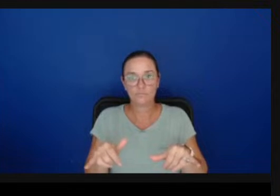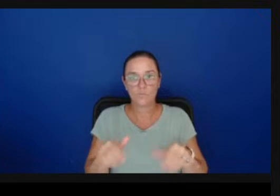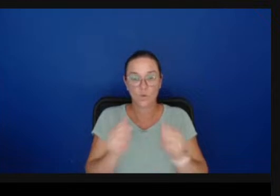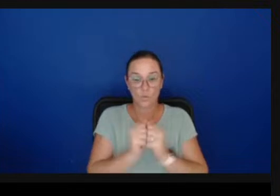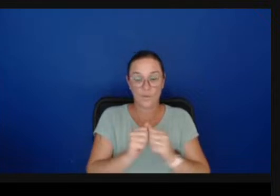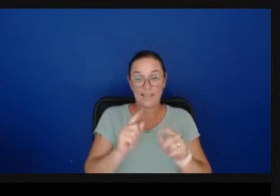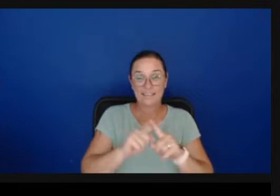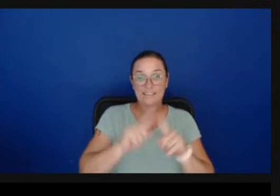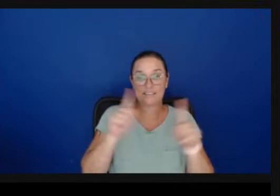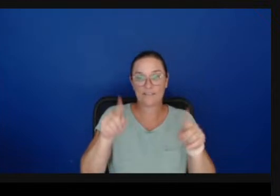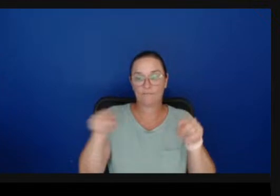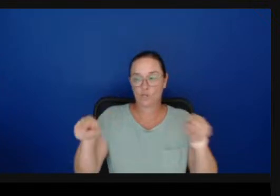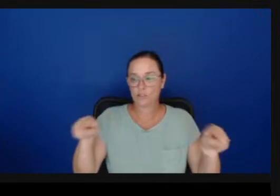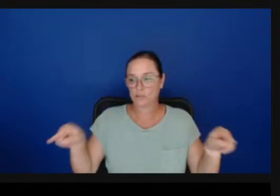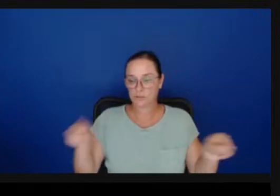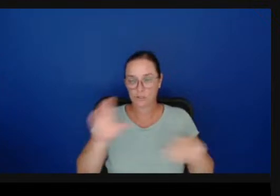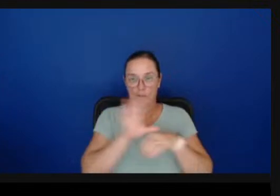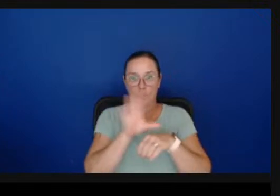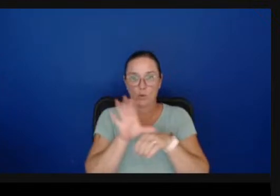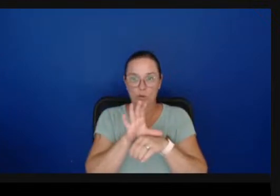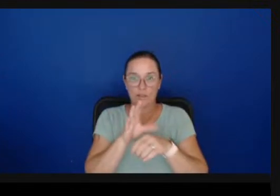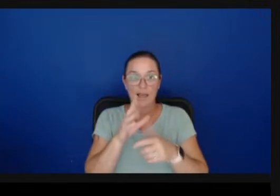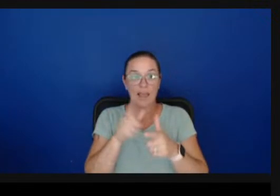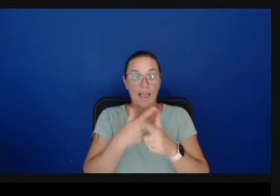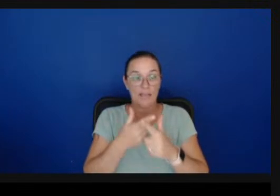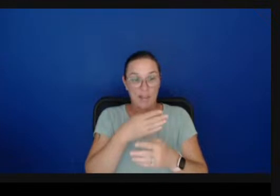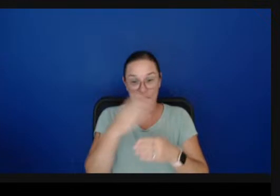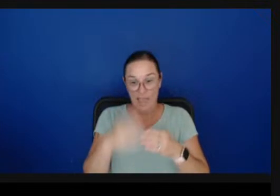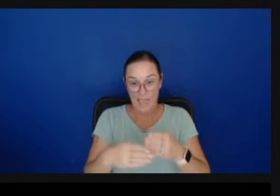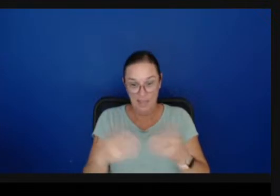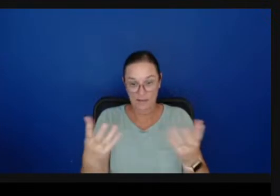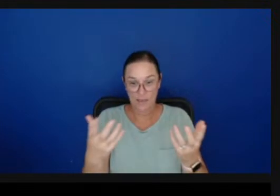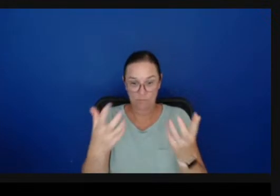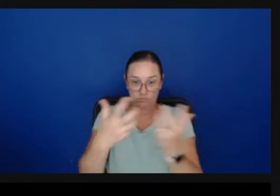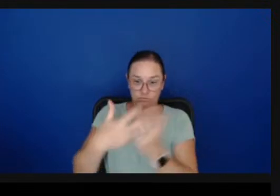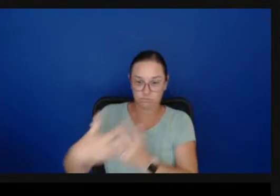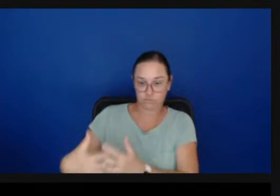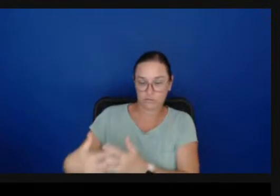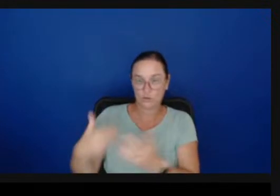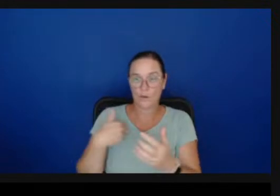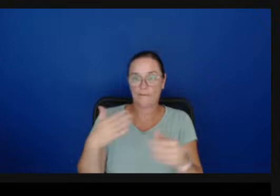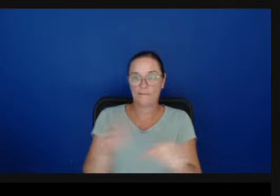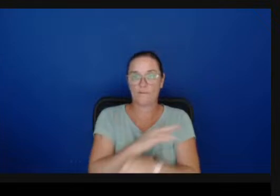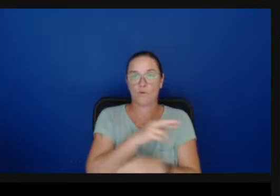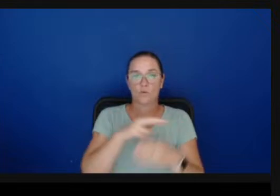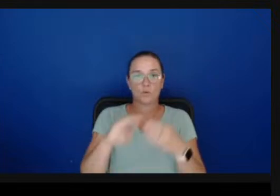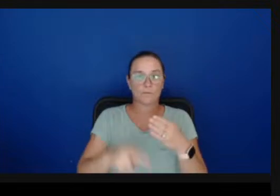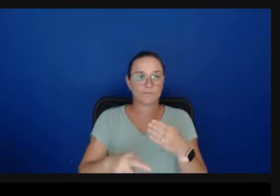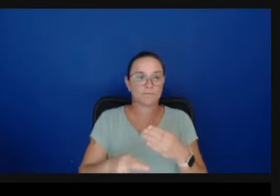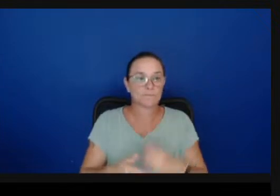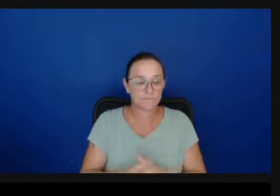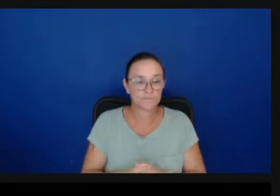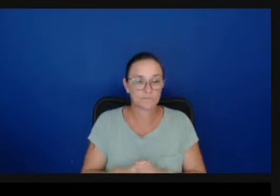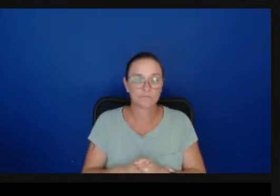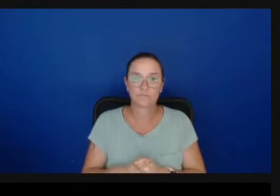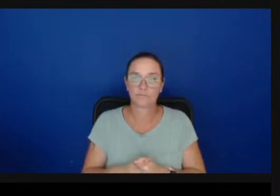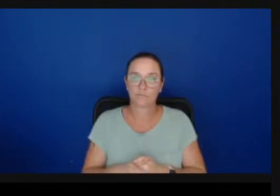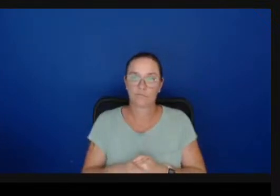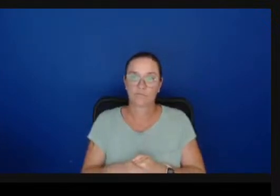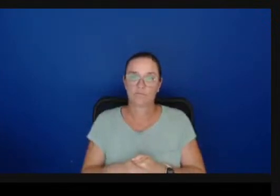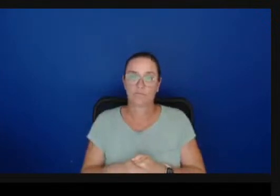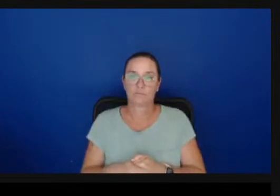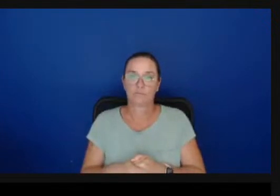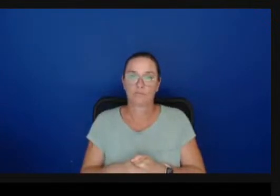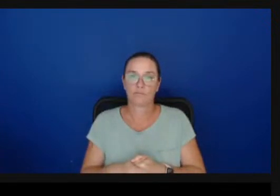processors. And at the end, they combine everything back together to get the full result. So